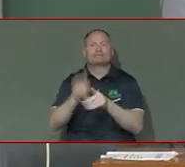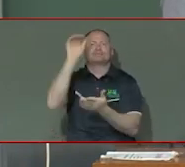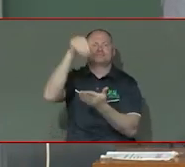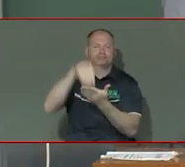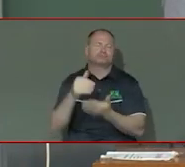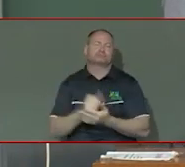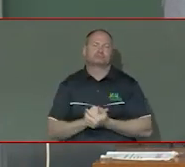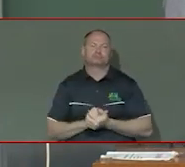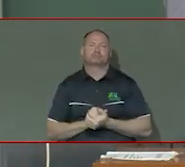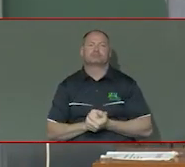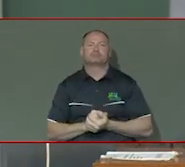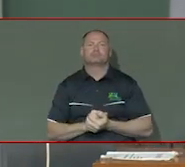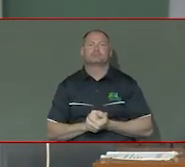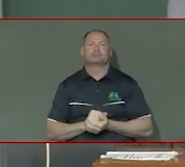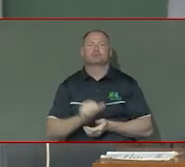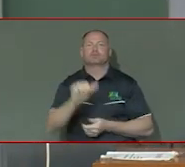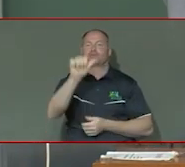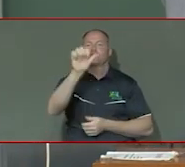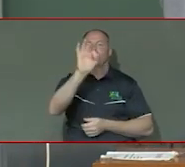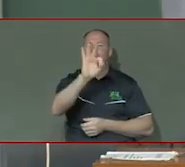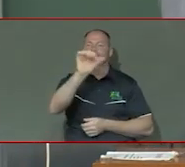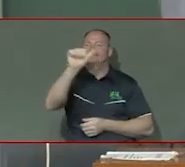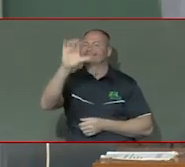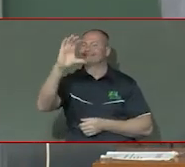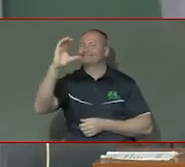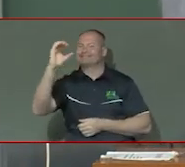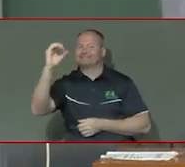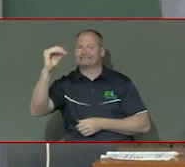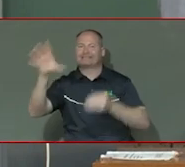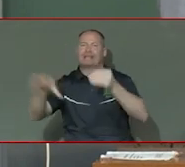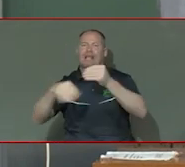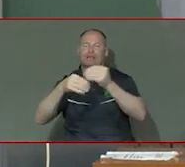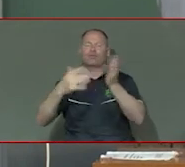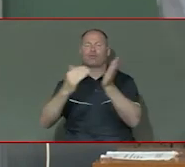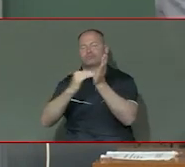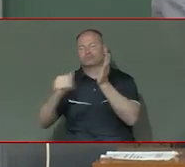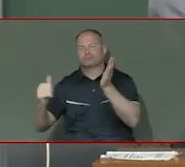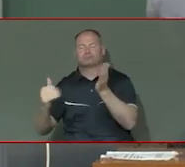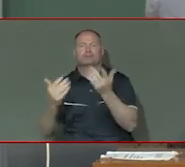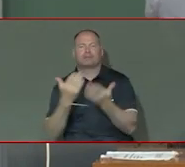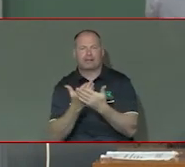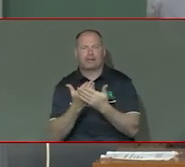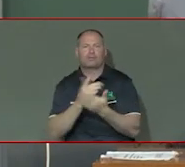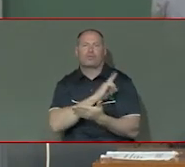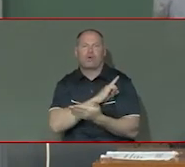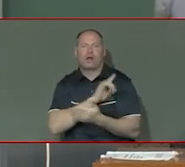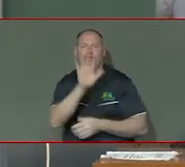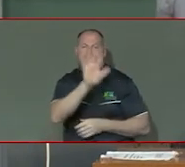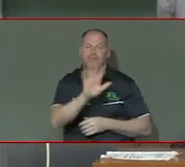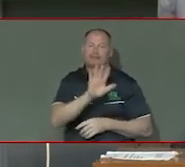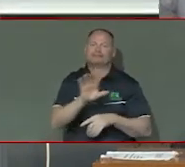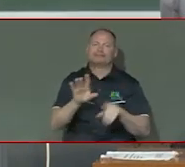or subtract 360 because you land up on the same terminal ray? For that specific reason,